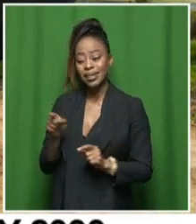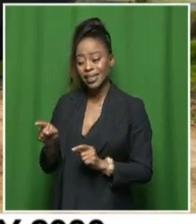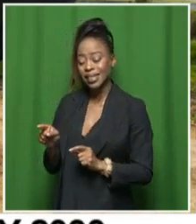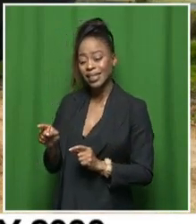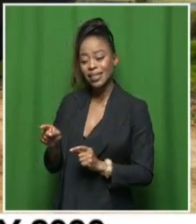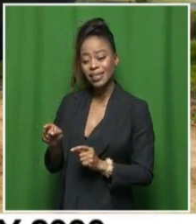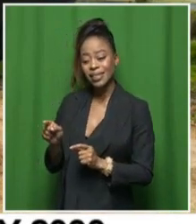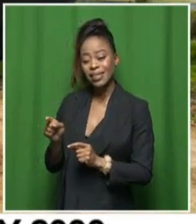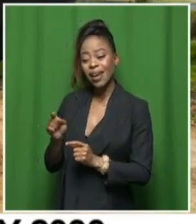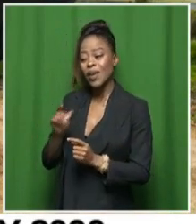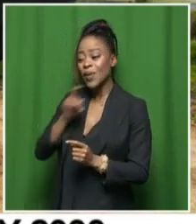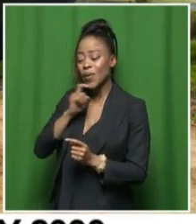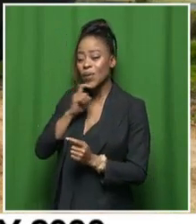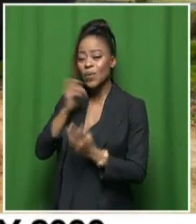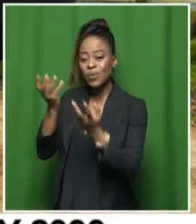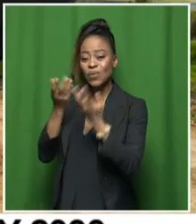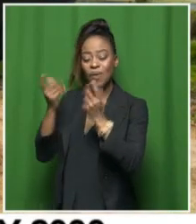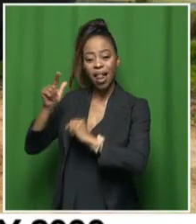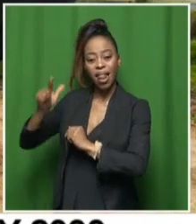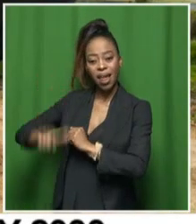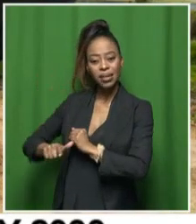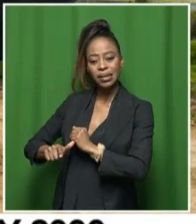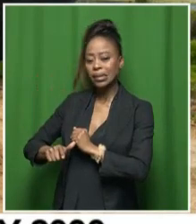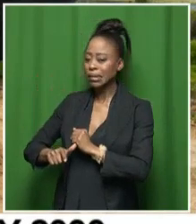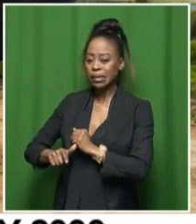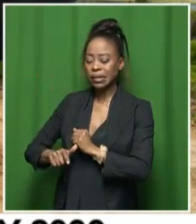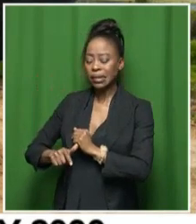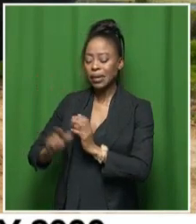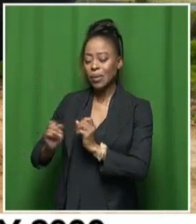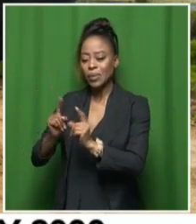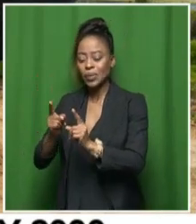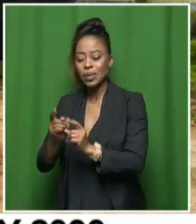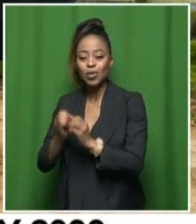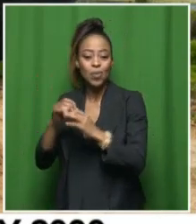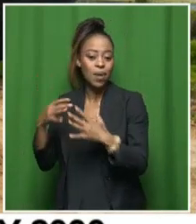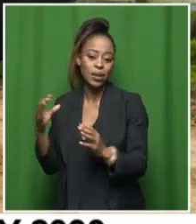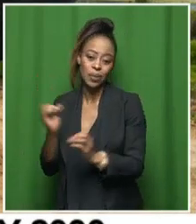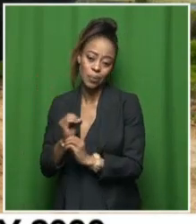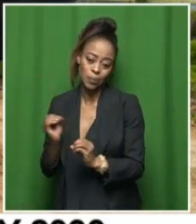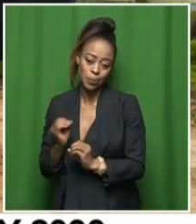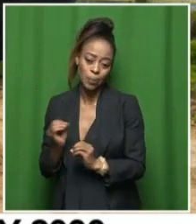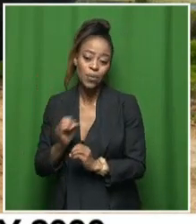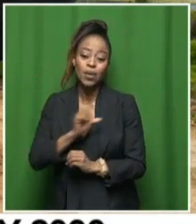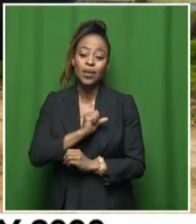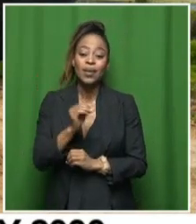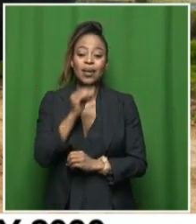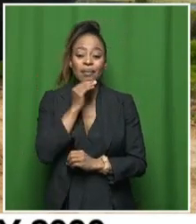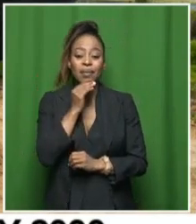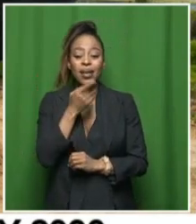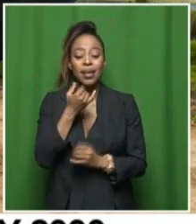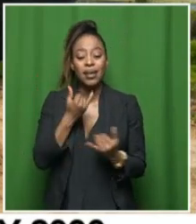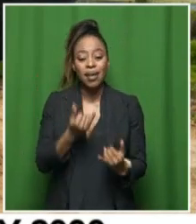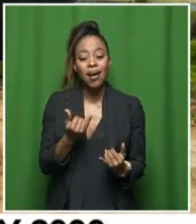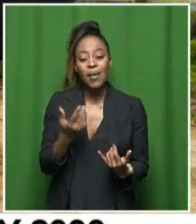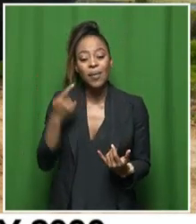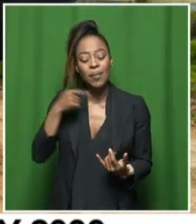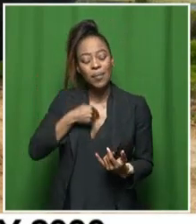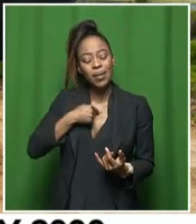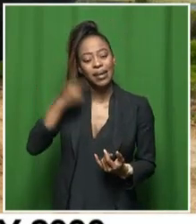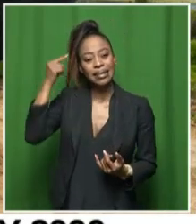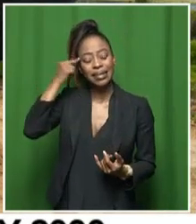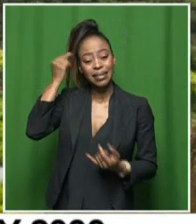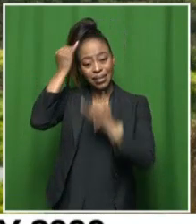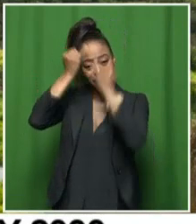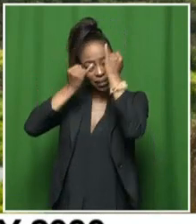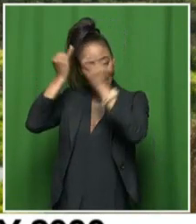is that opportunity. So really embodying and applying circular economy principles. So I strongly believe that